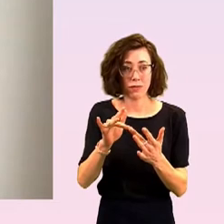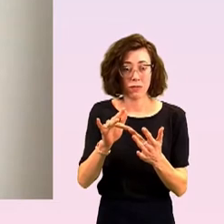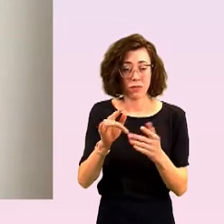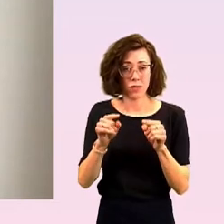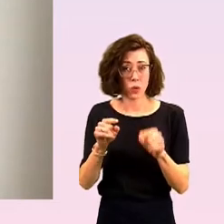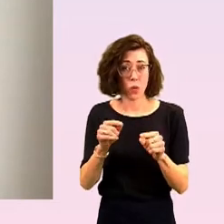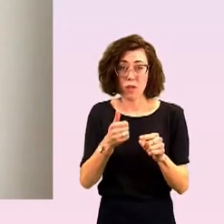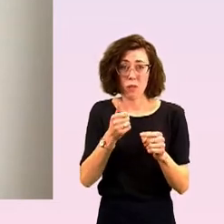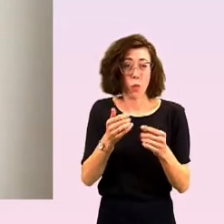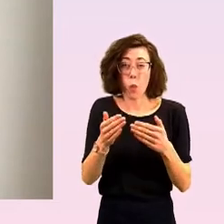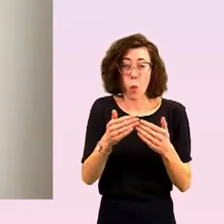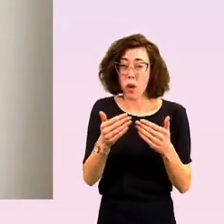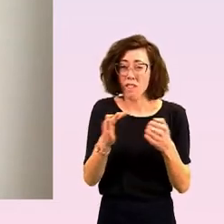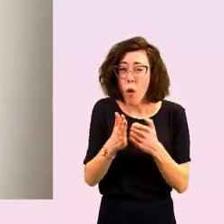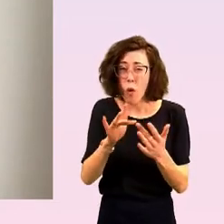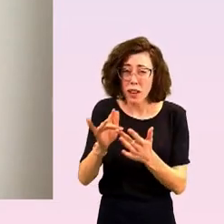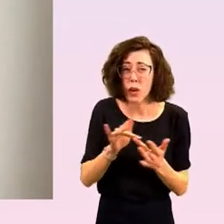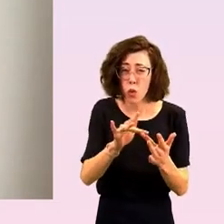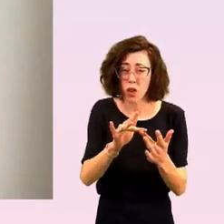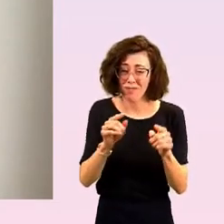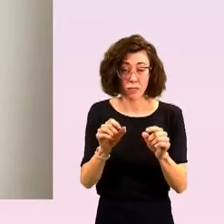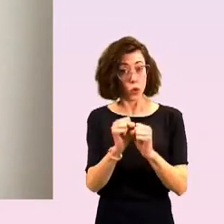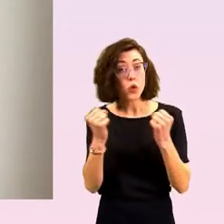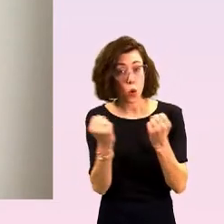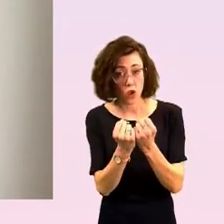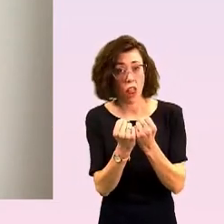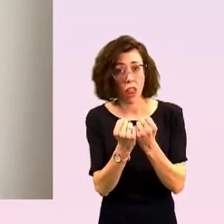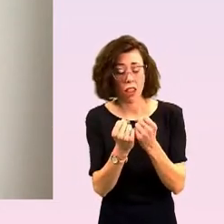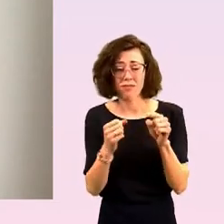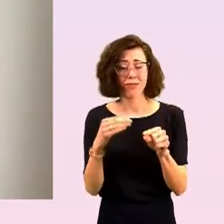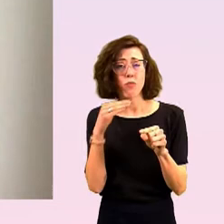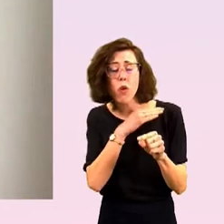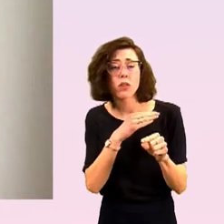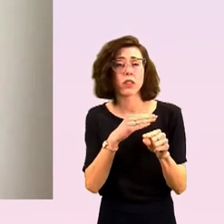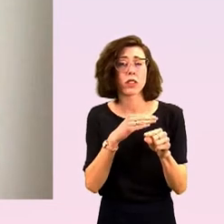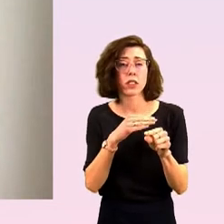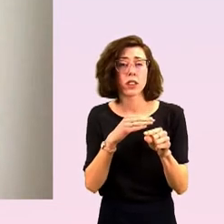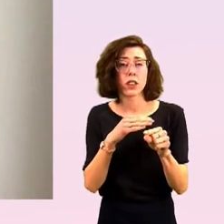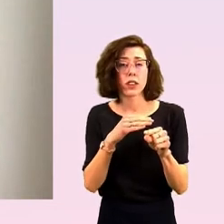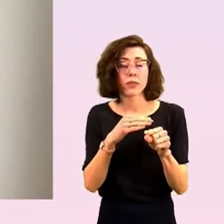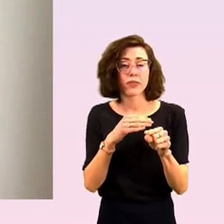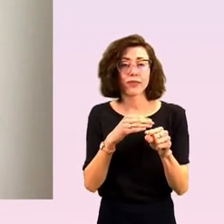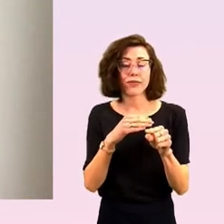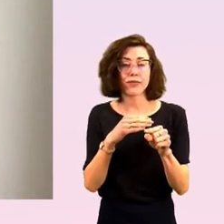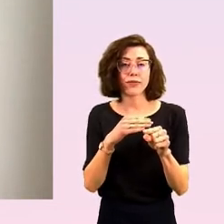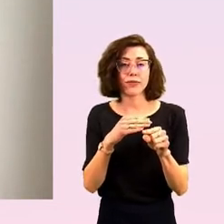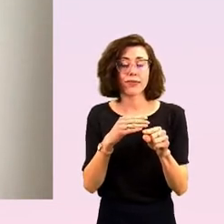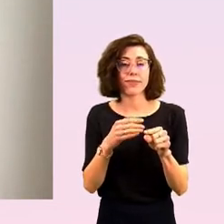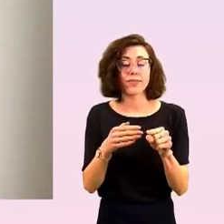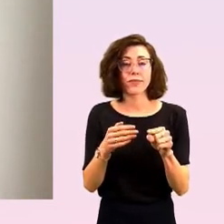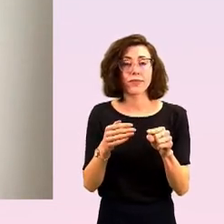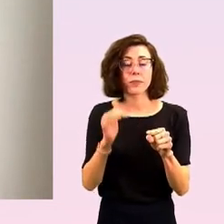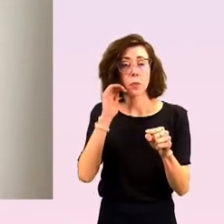social function as well. And I think that's particularly important, that's particularly important when